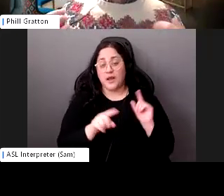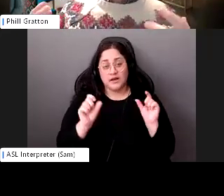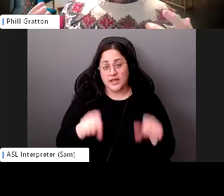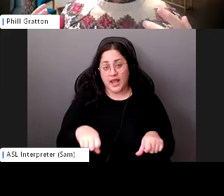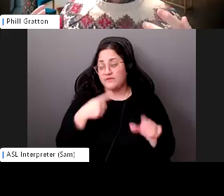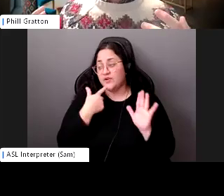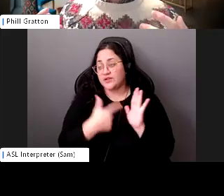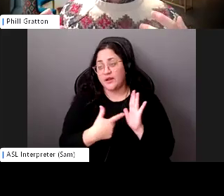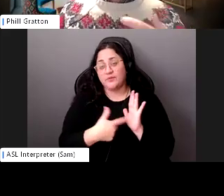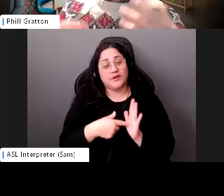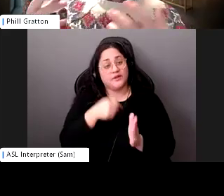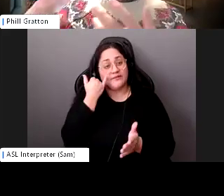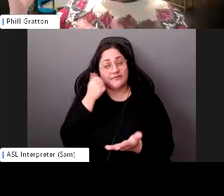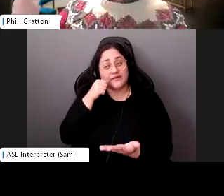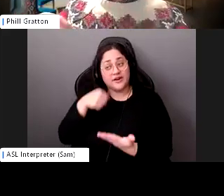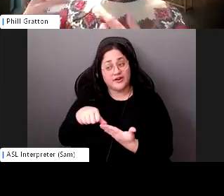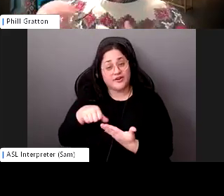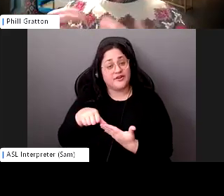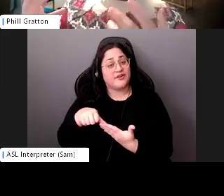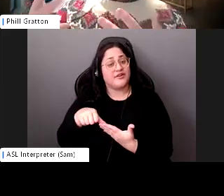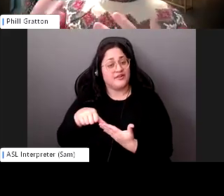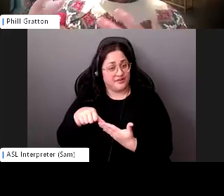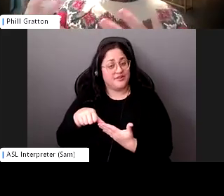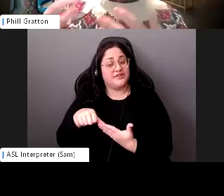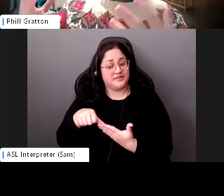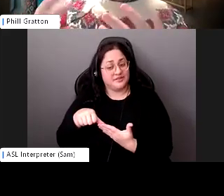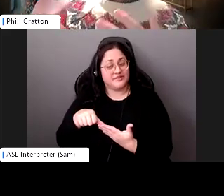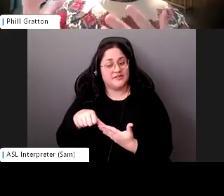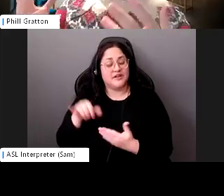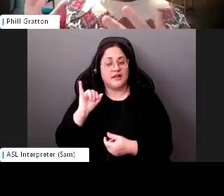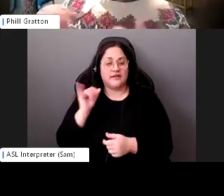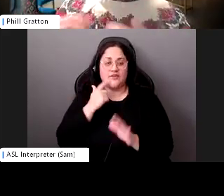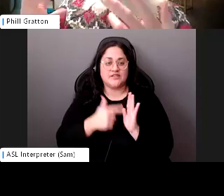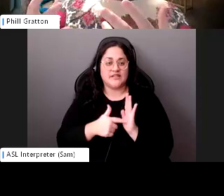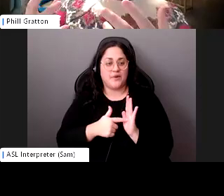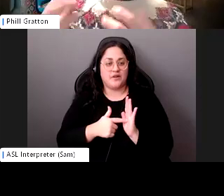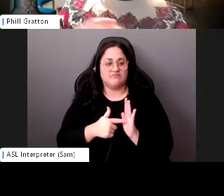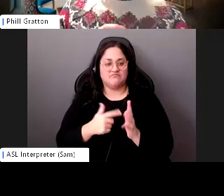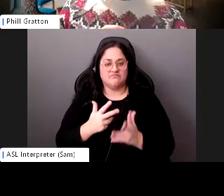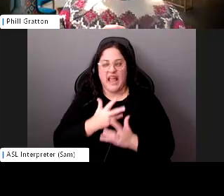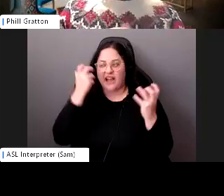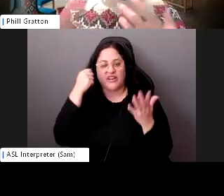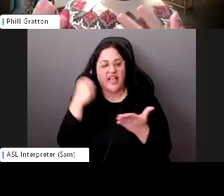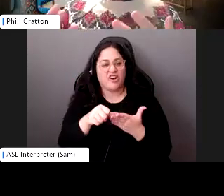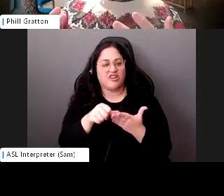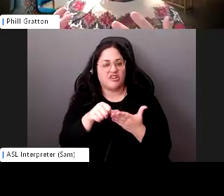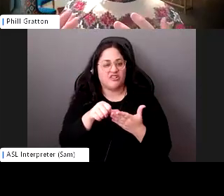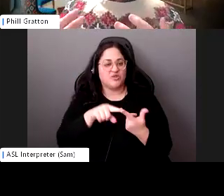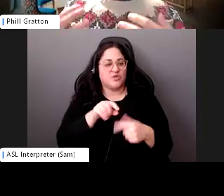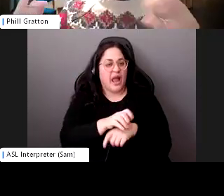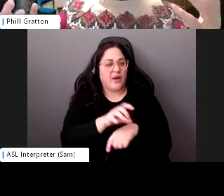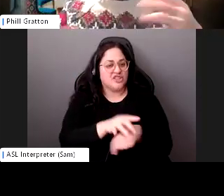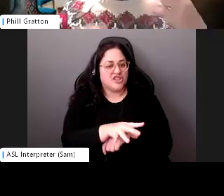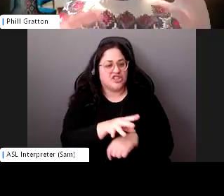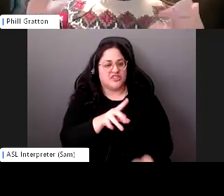where you might be, we've done in the past, we've done write an angry letter to your counselor and things like that. That's also